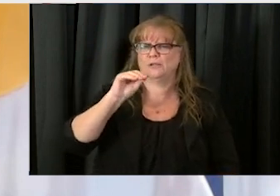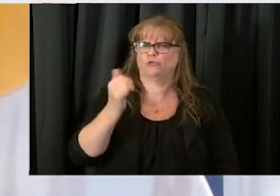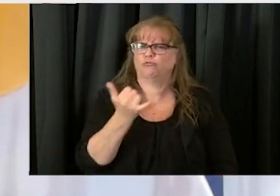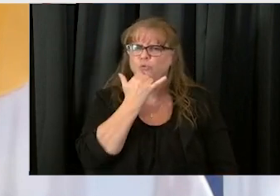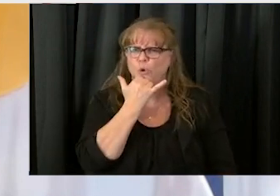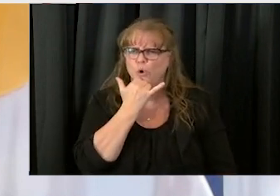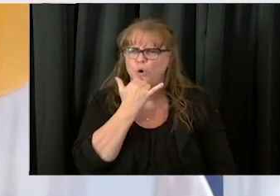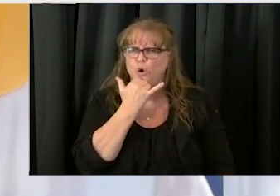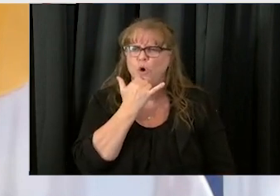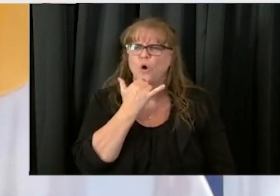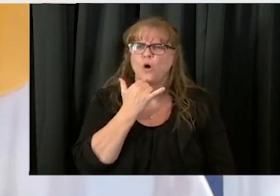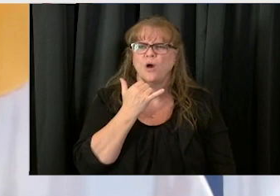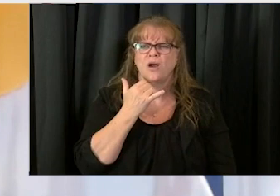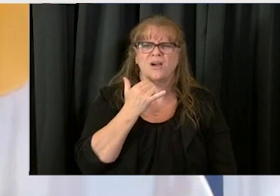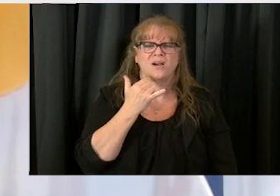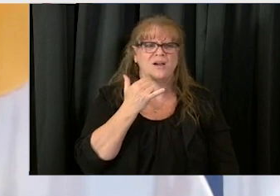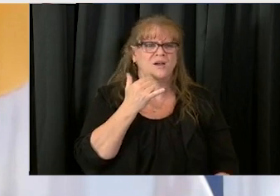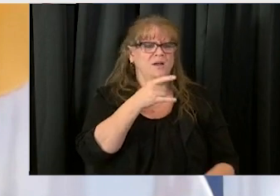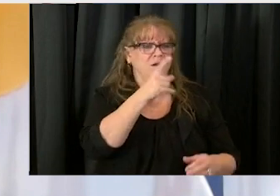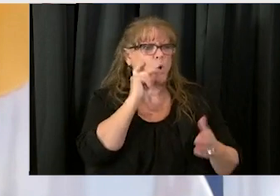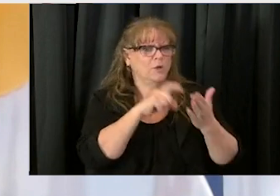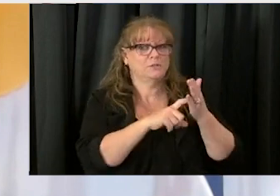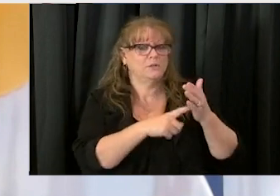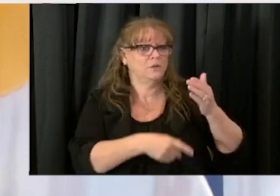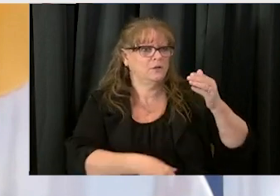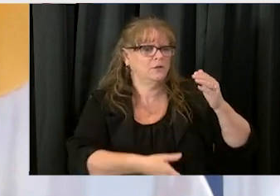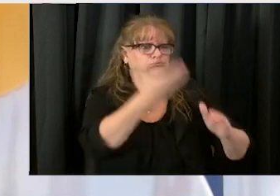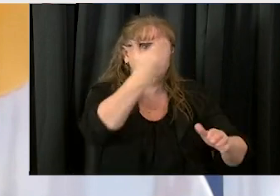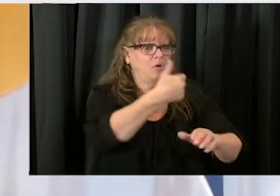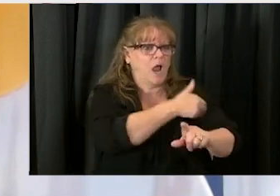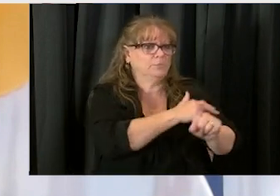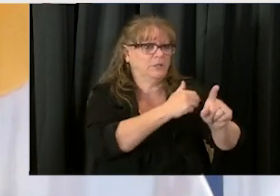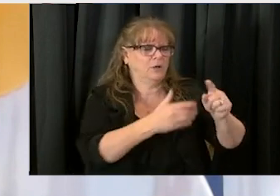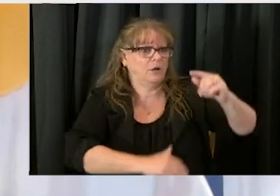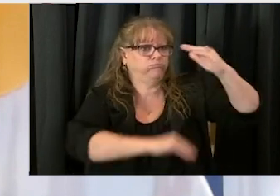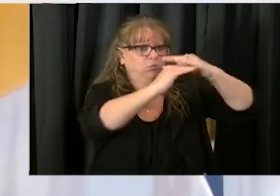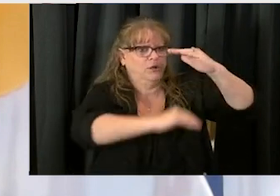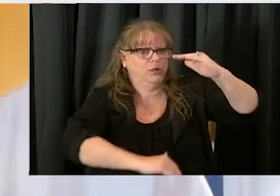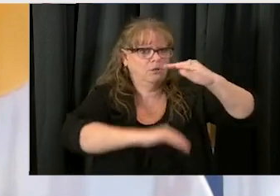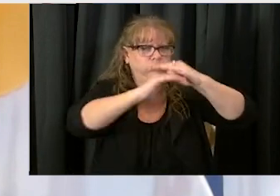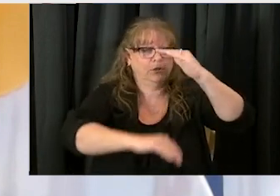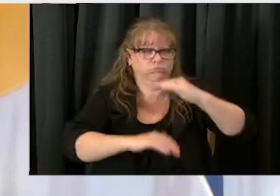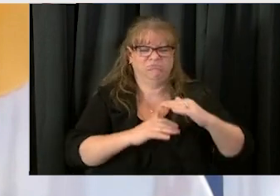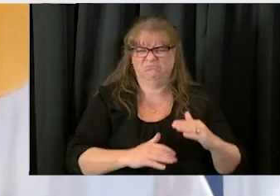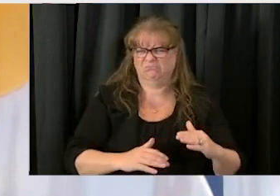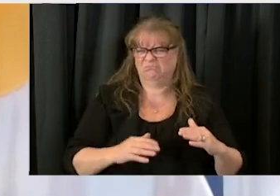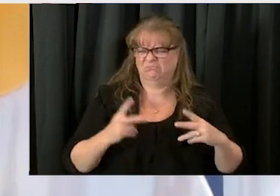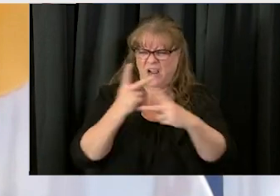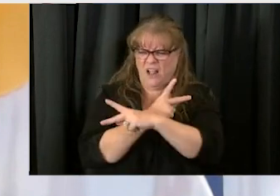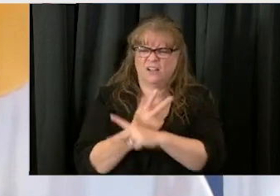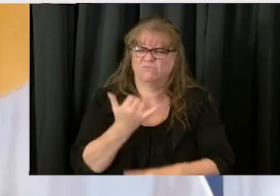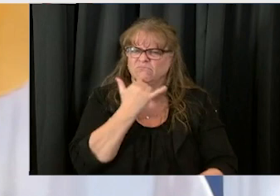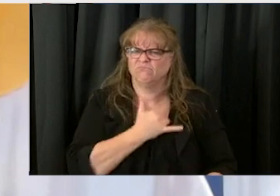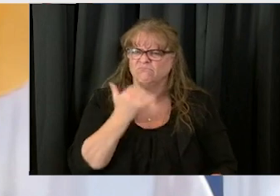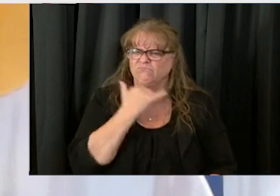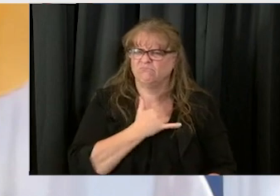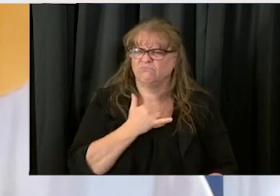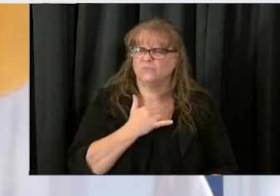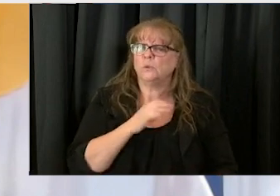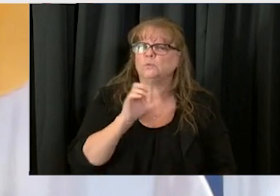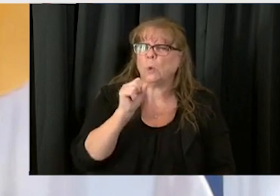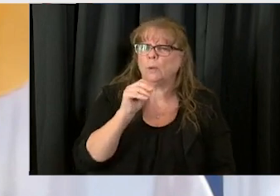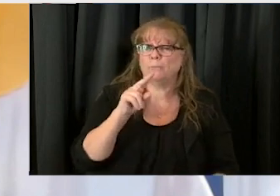with this new information to ease restrictions, and if it's possible that this would mean you'd move restrictions back to